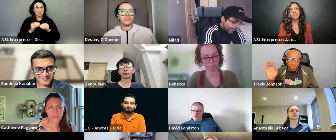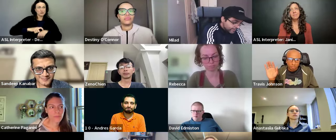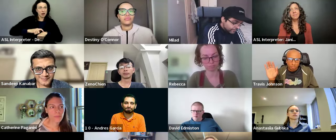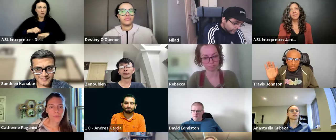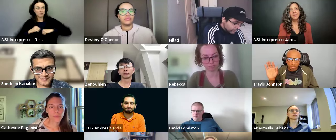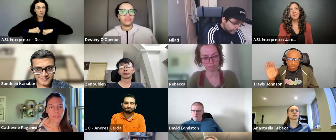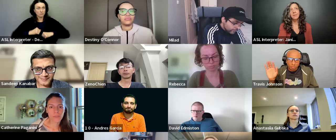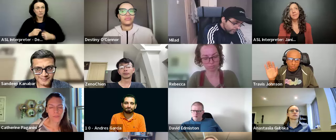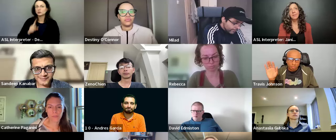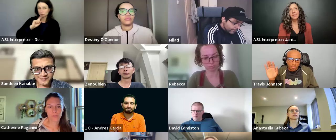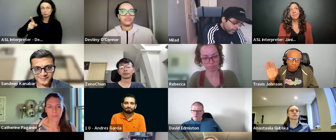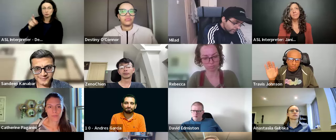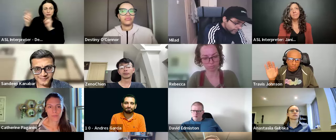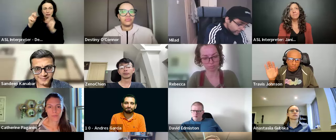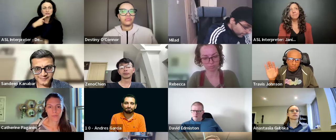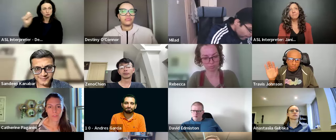Yeah, that's true.